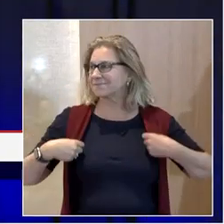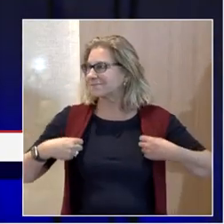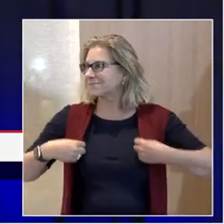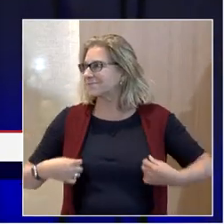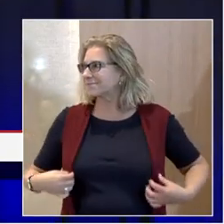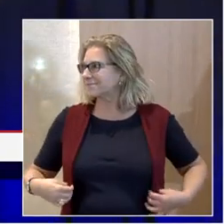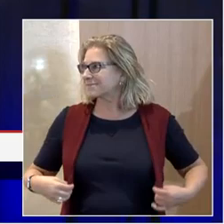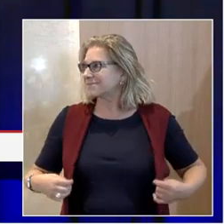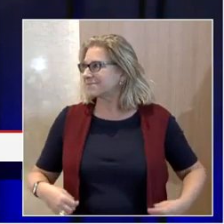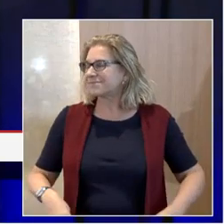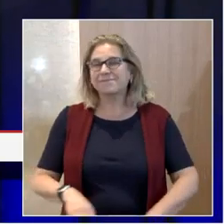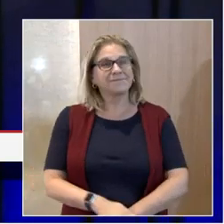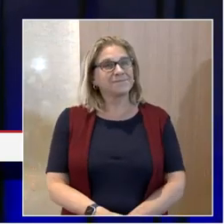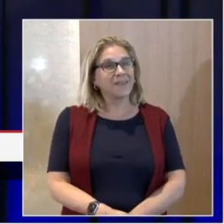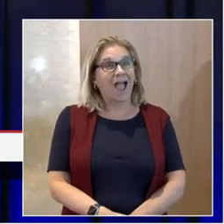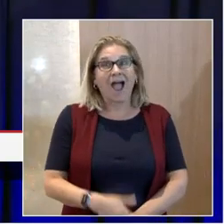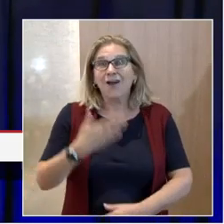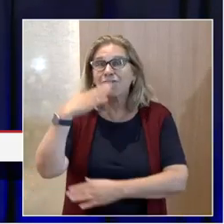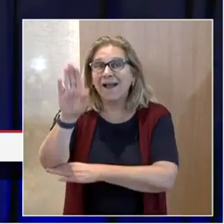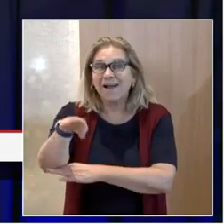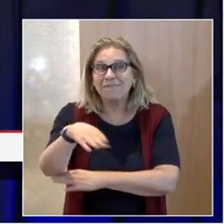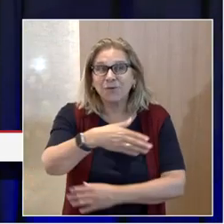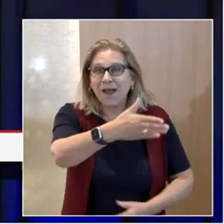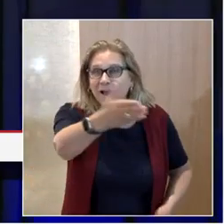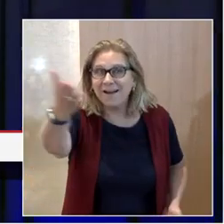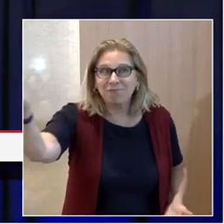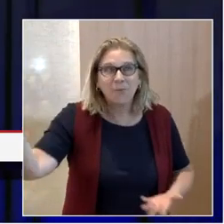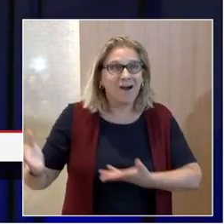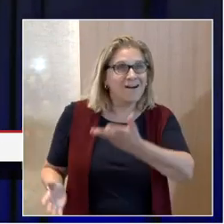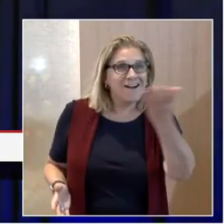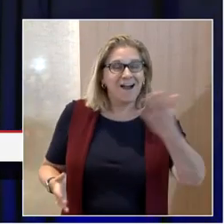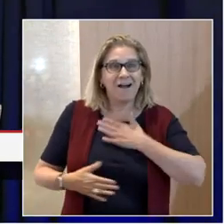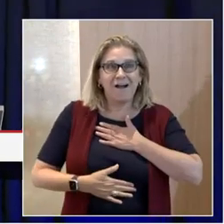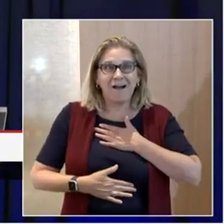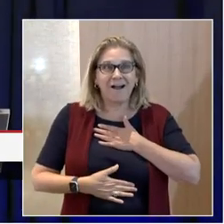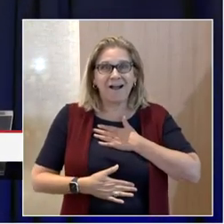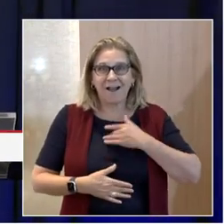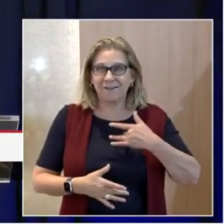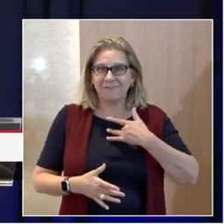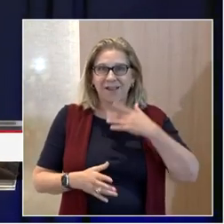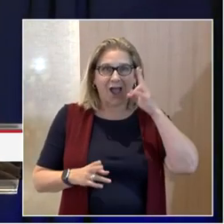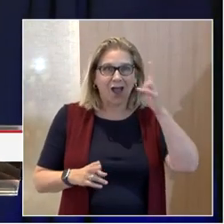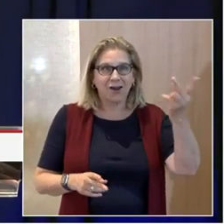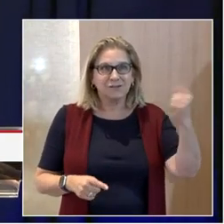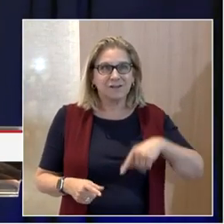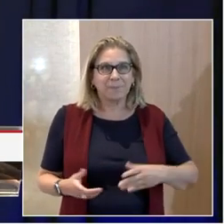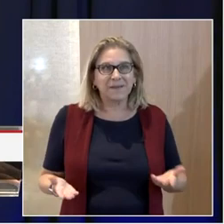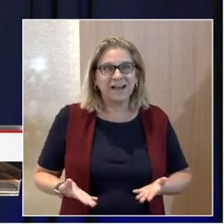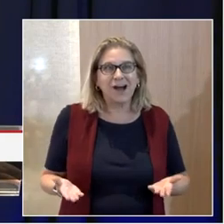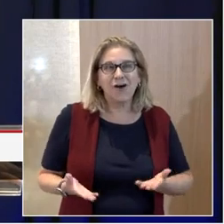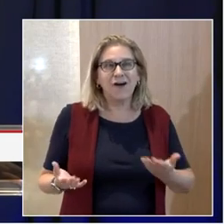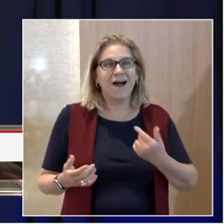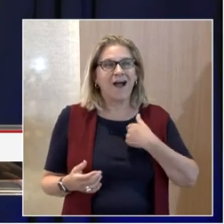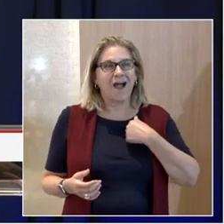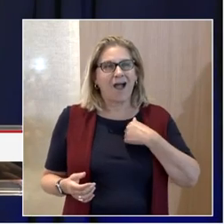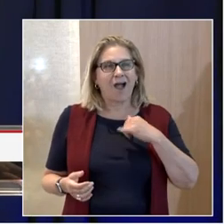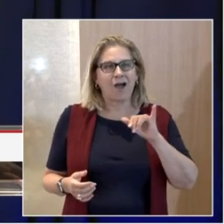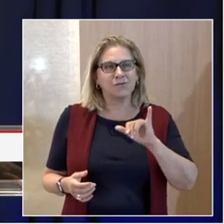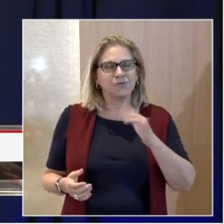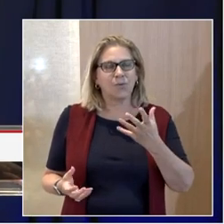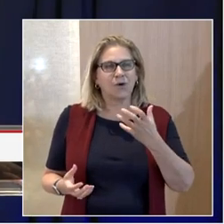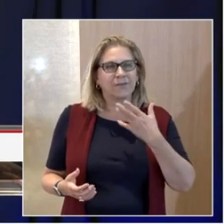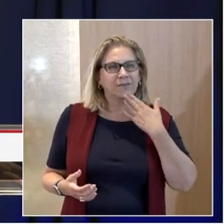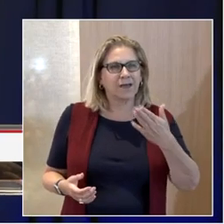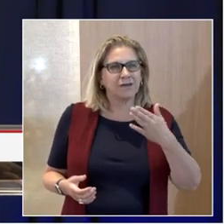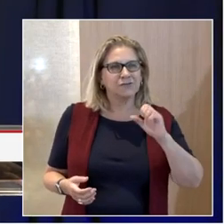Well, good afternoon, everybody. It is such a pleasure to be here. And thank you so much to Jaren and Leona for your